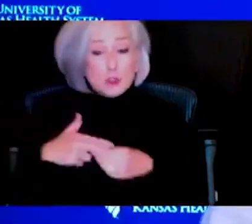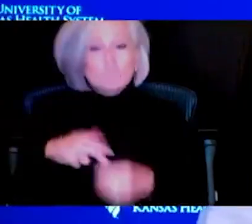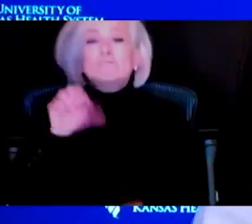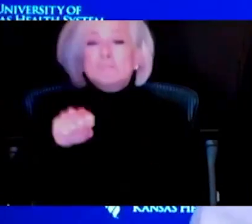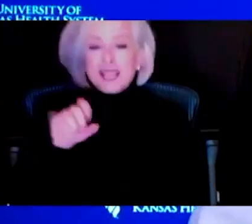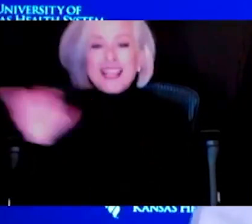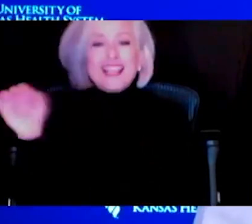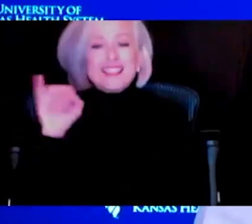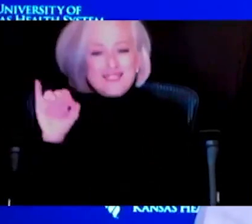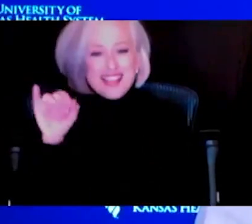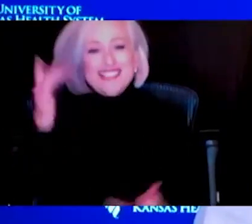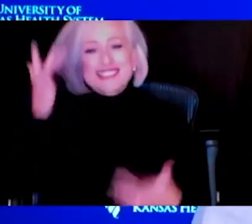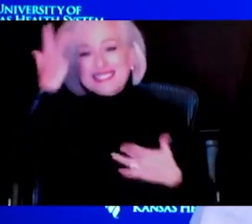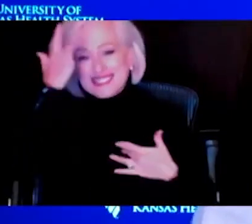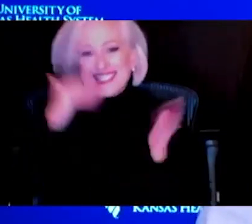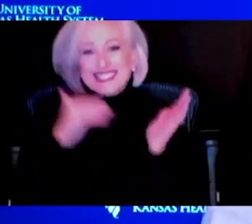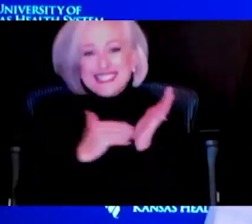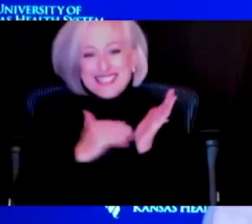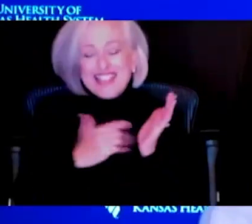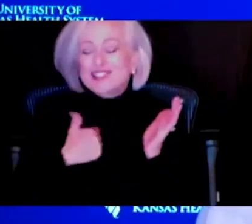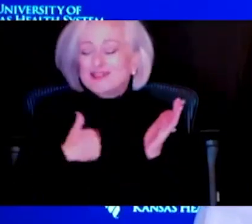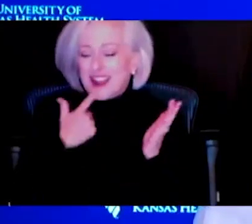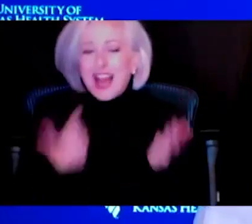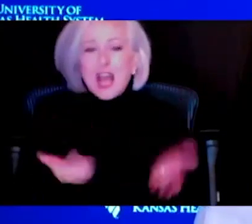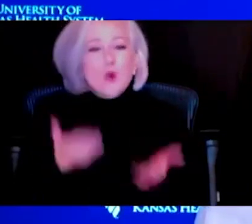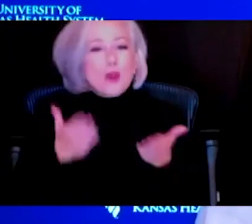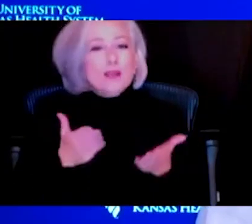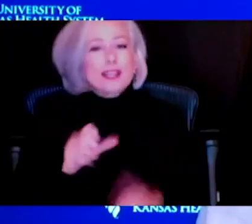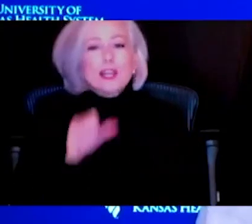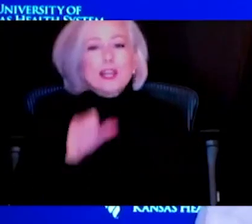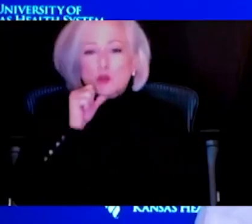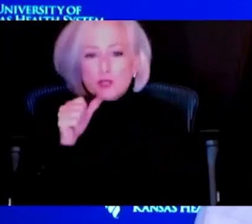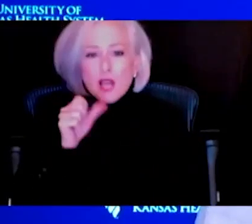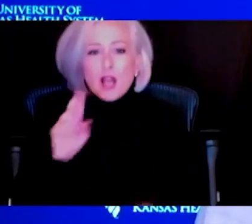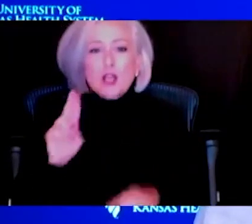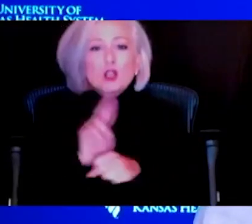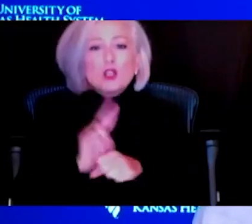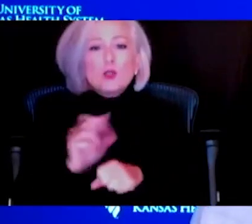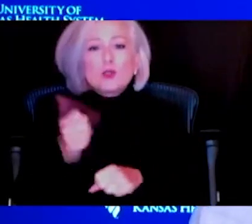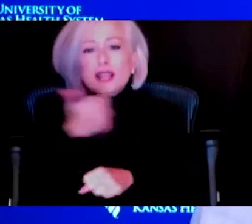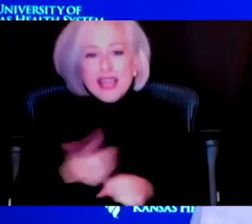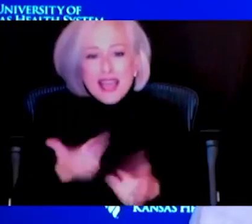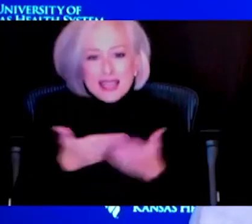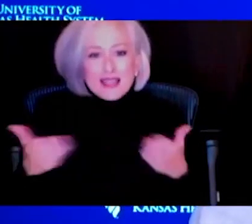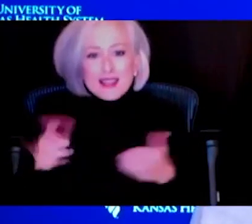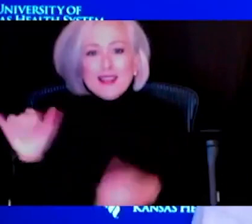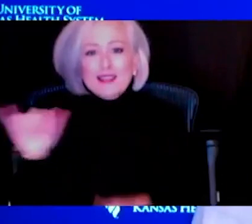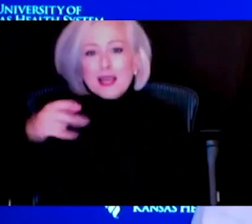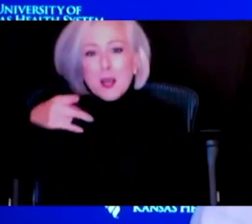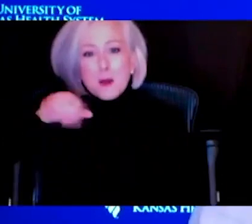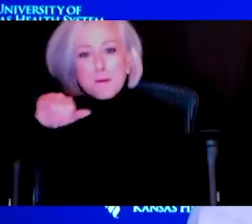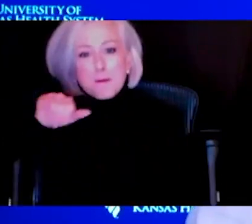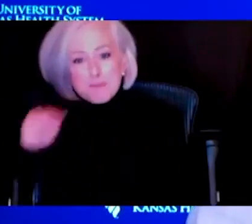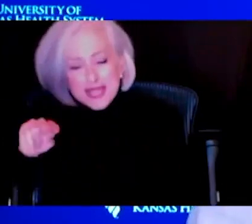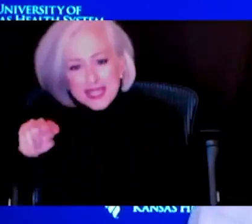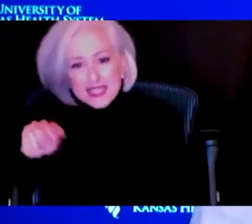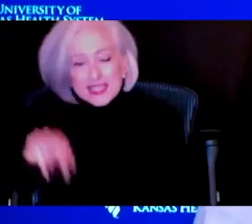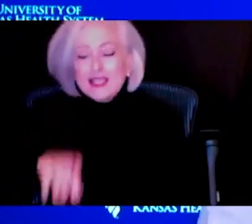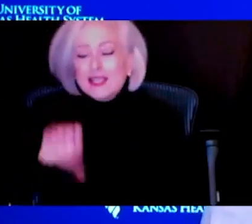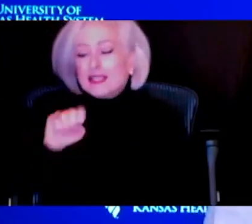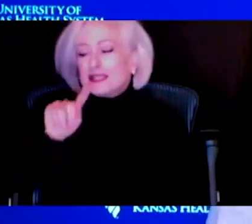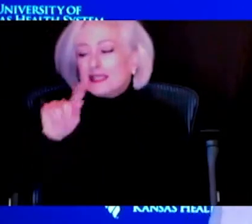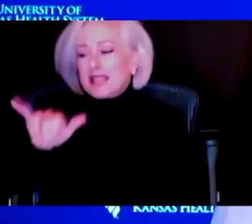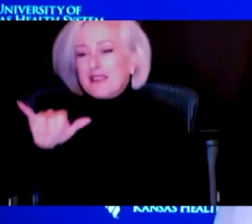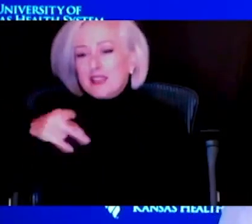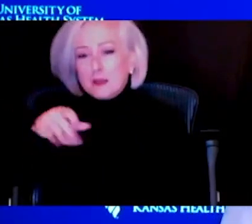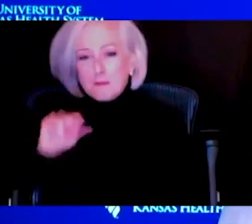would also recommend against using any objects such as pins, safety pins, needles, or anything like that when